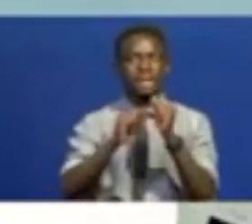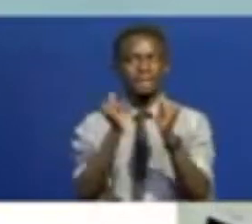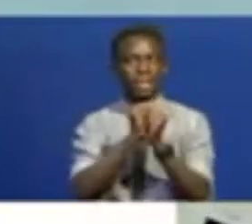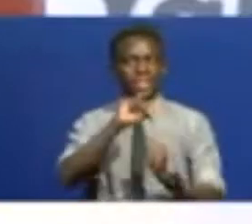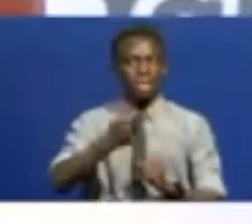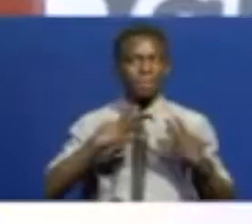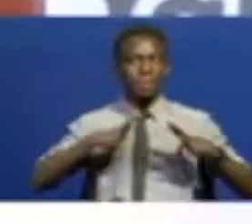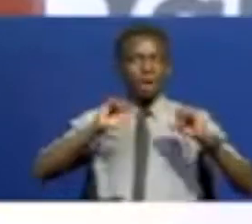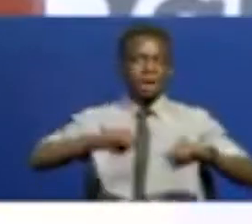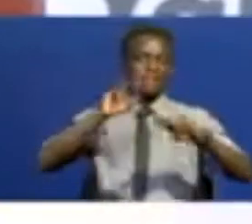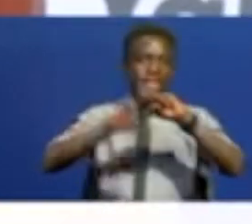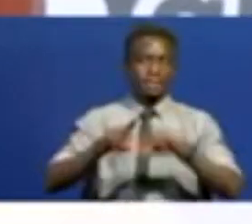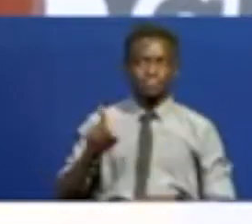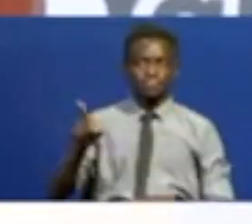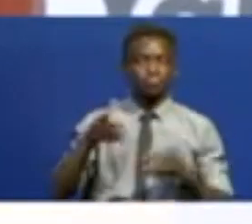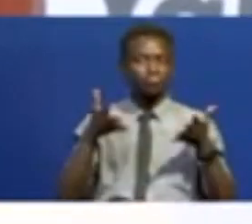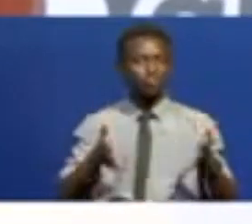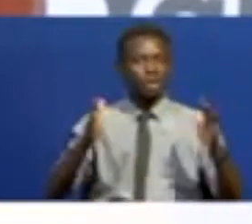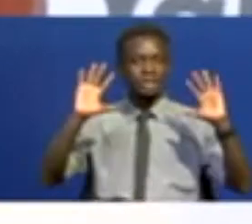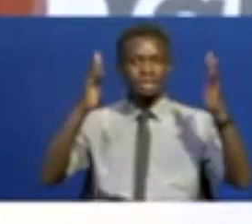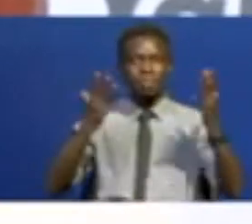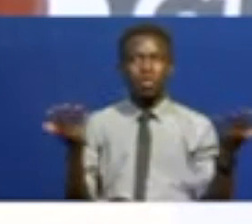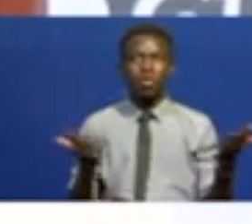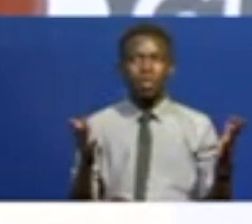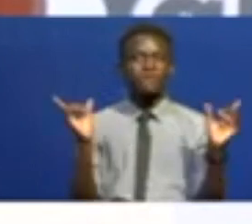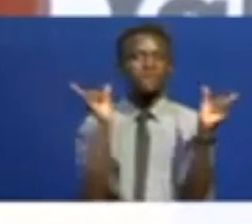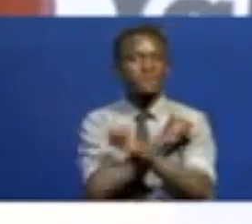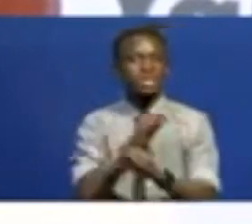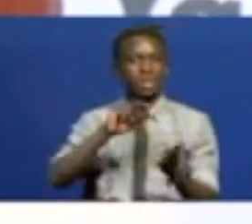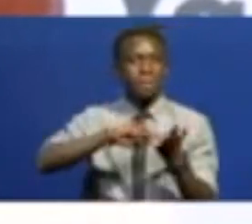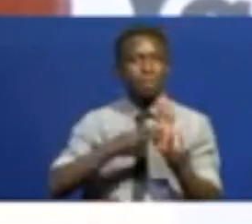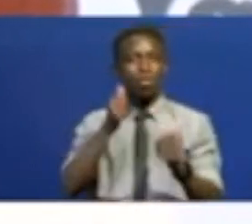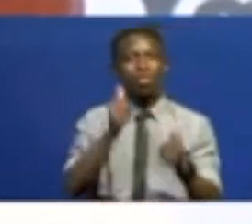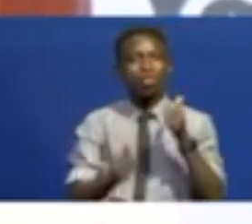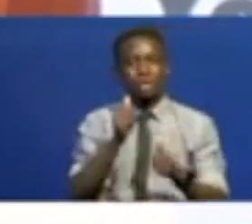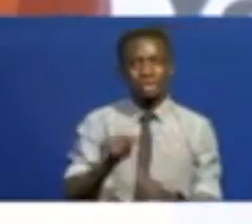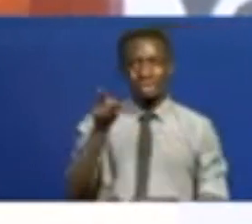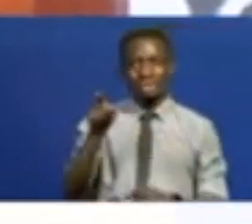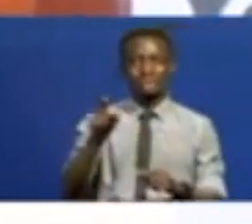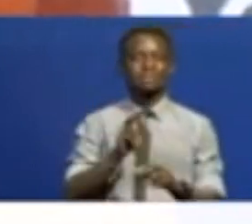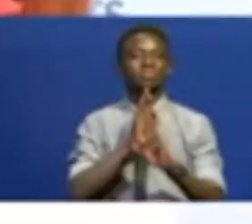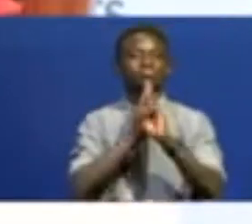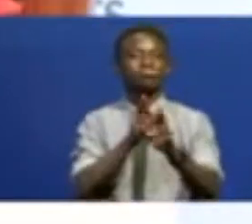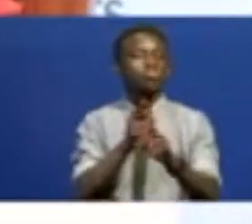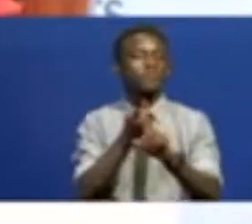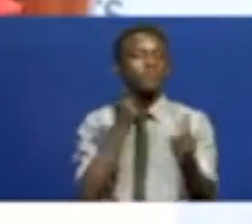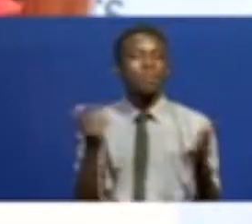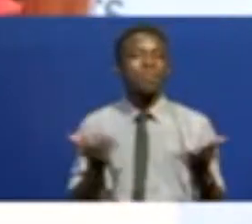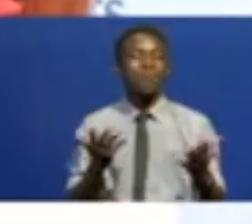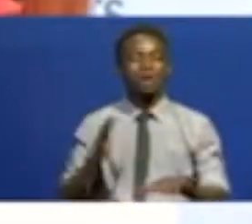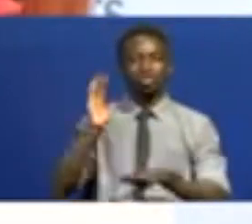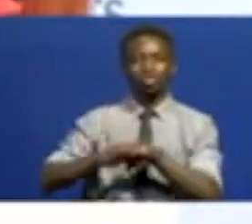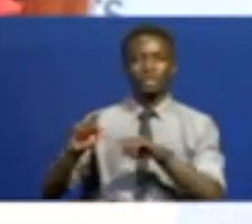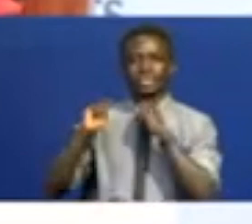delivered here today, and we are celebrating the conclusion of a project that is the result of a good team effort. If we